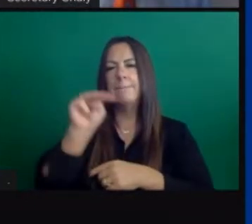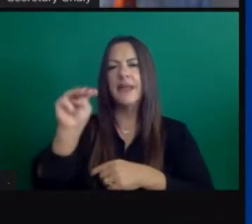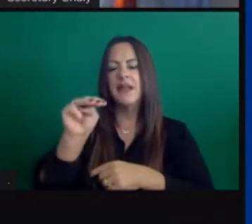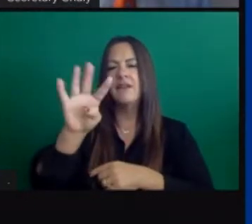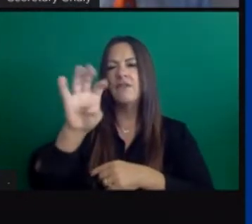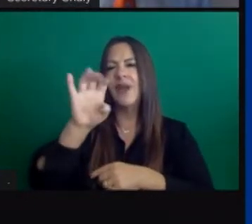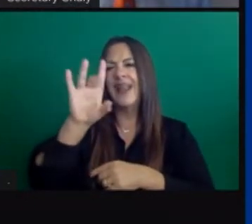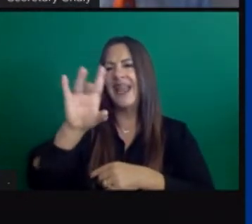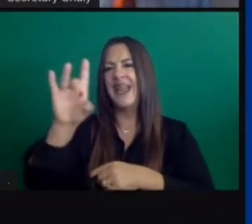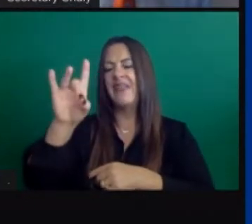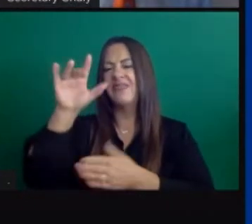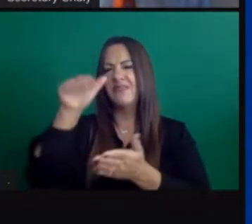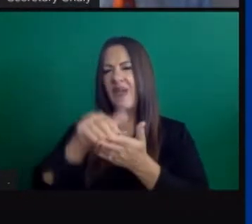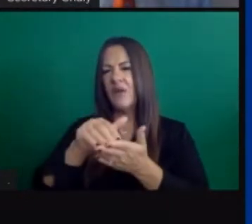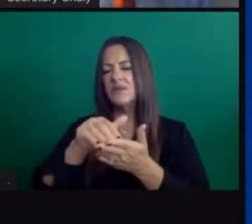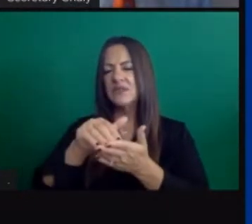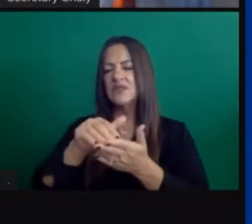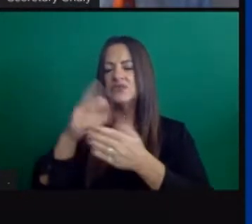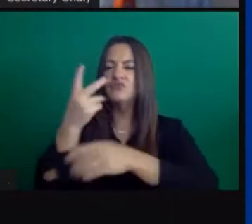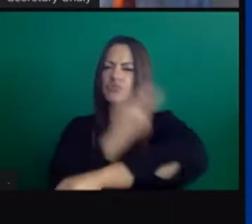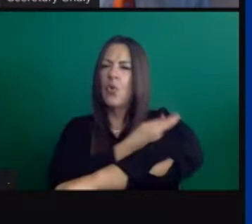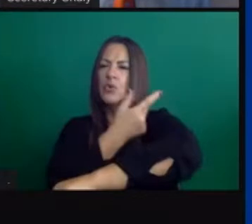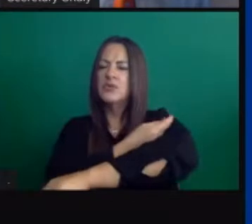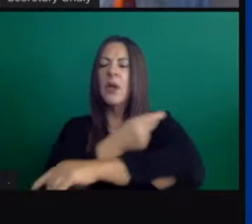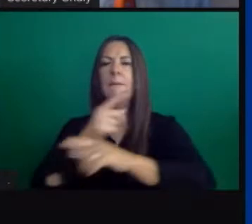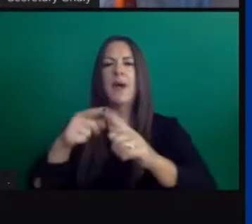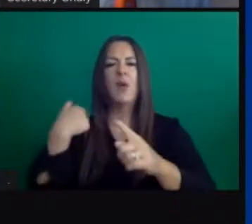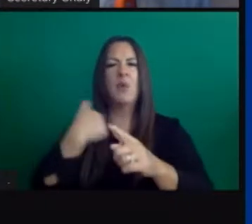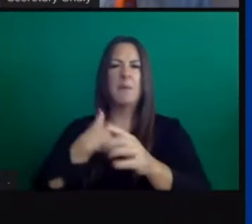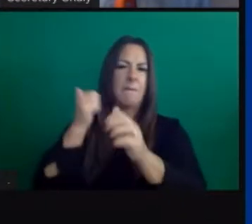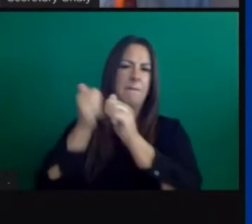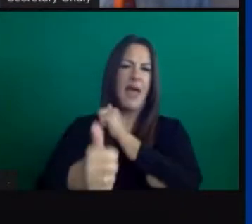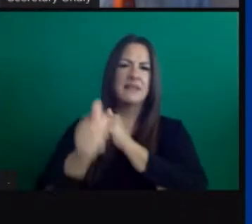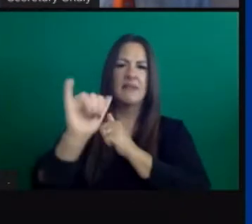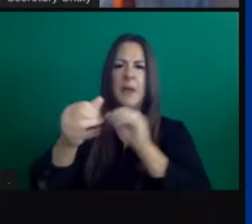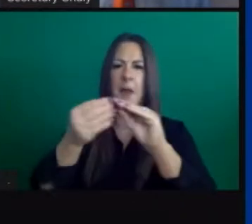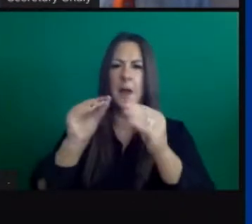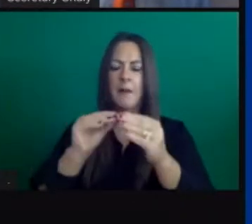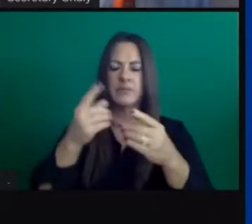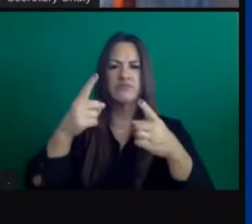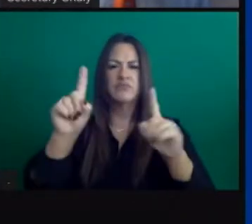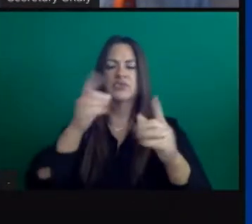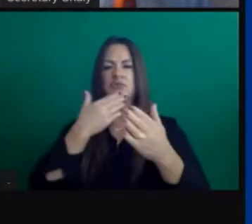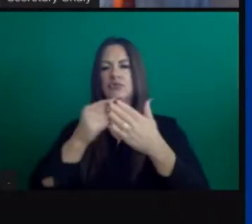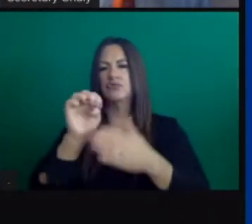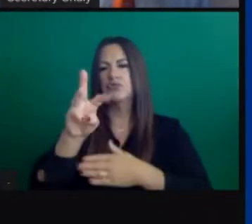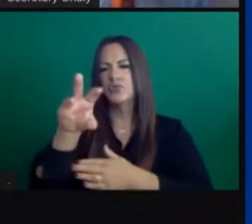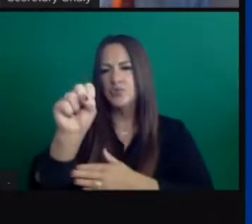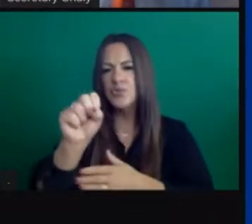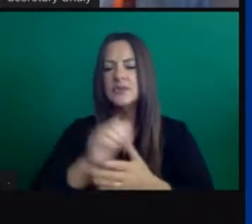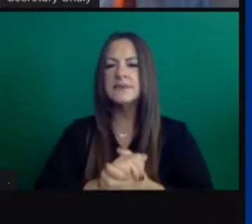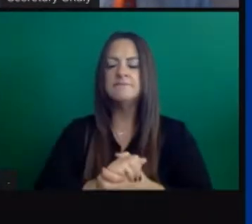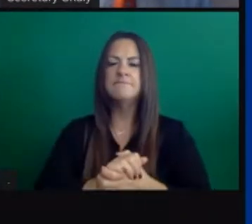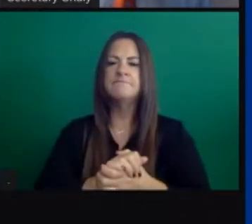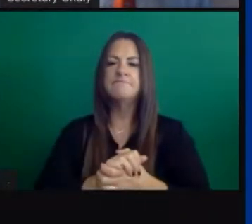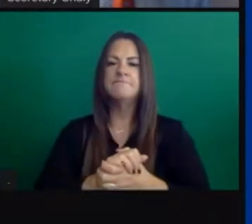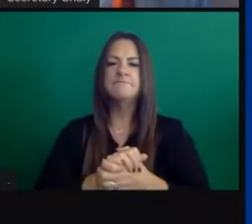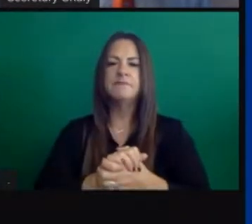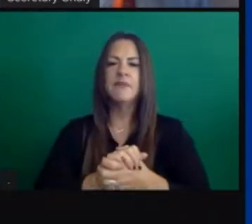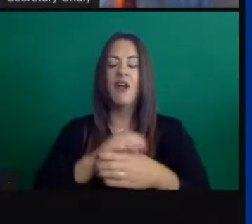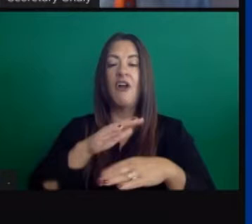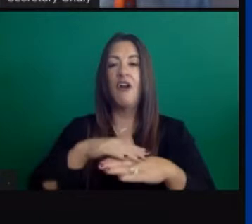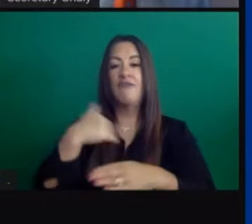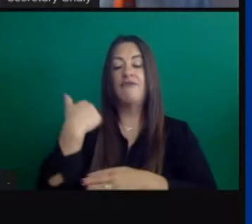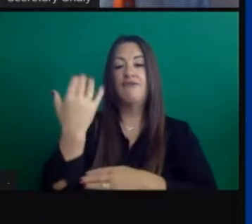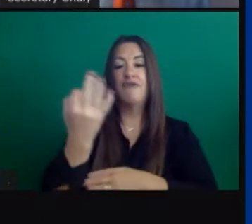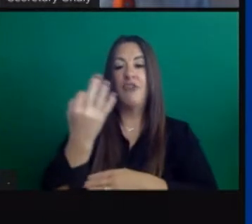1,488,000 doses roughly. So we're beyond that now, which is great news. I will highlight that we had a peak day on